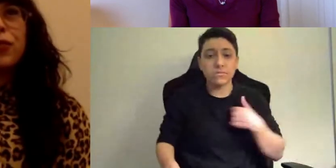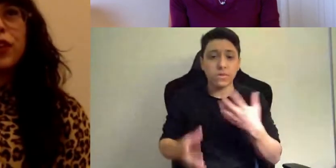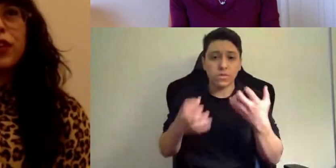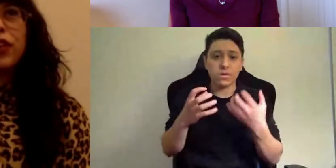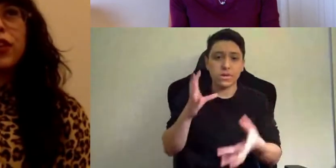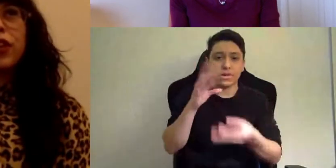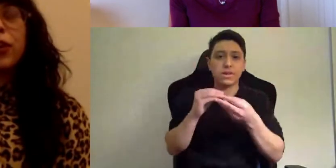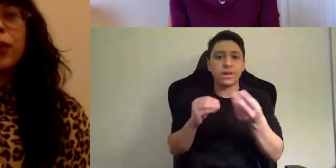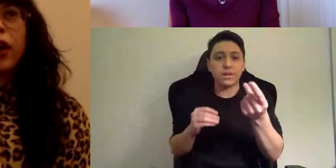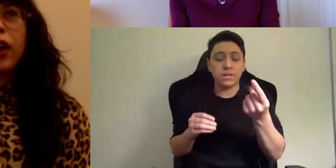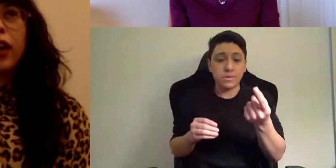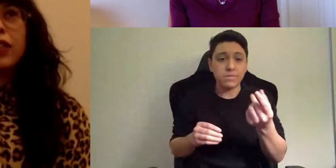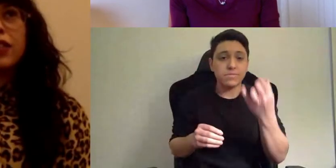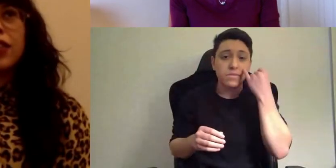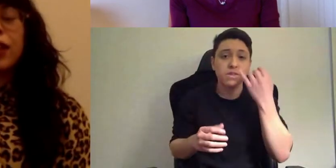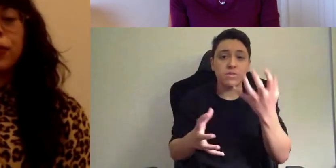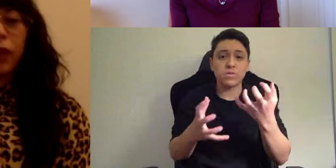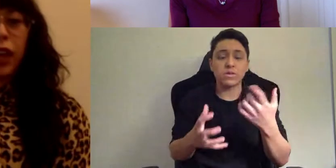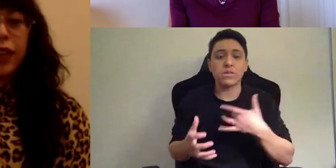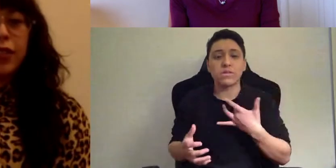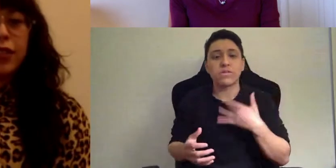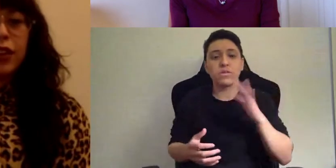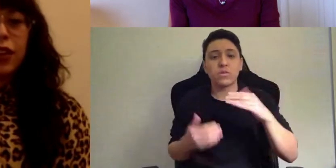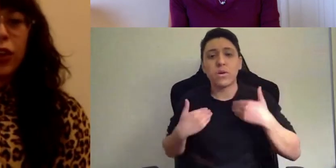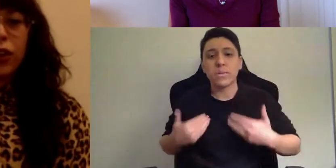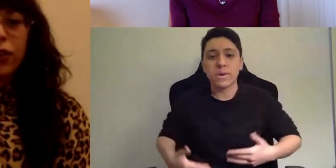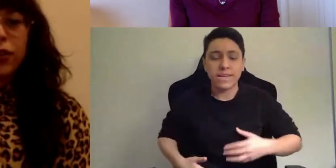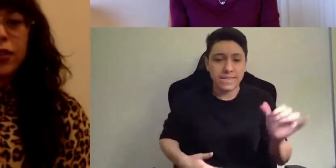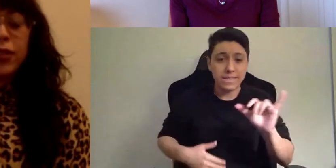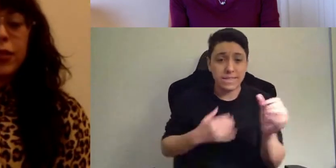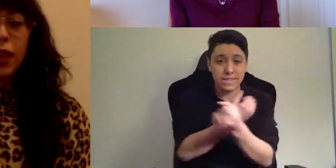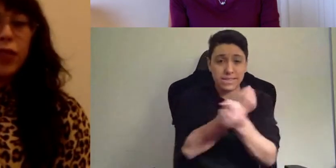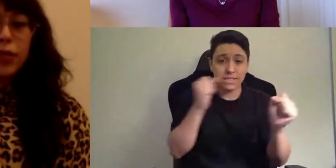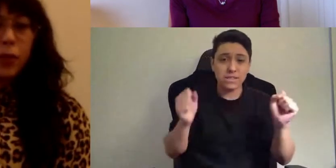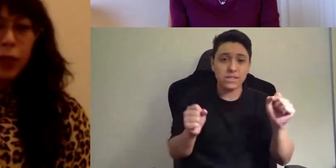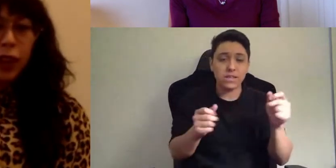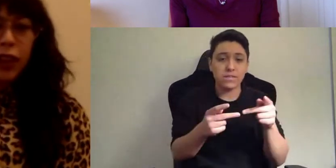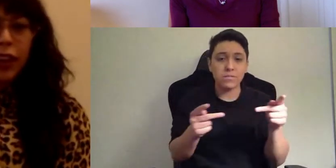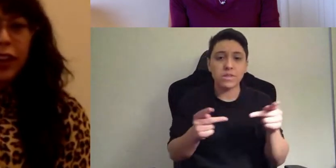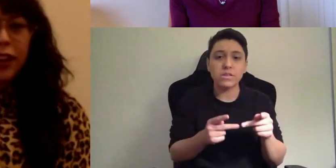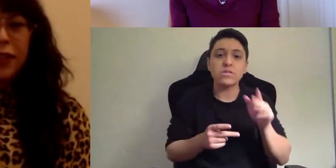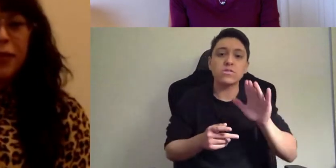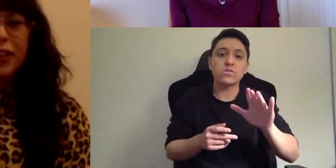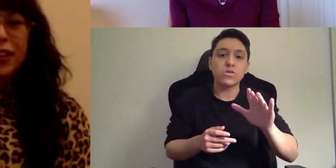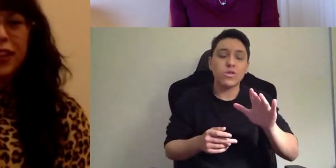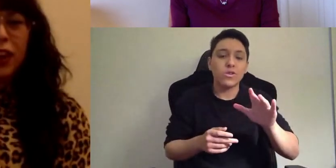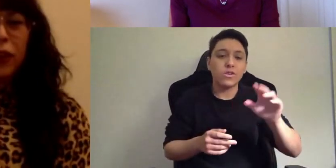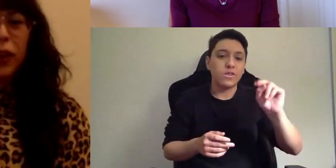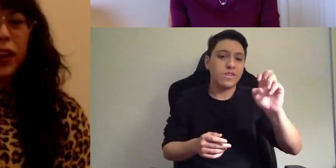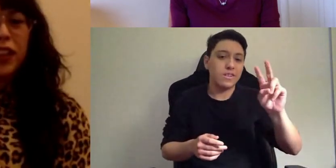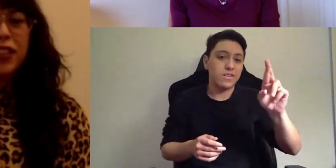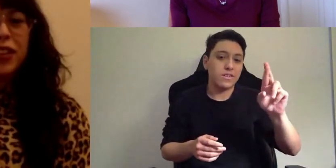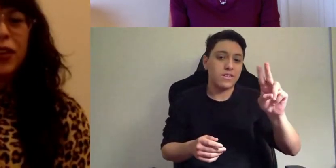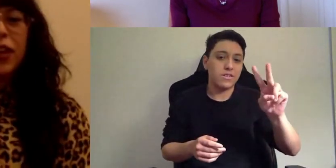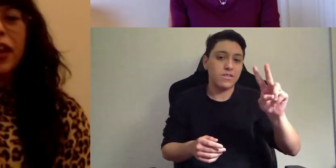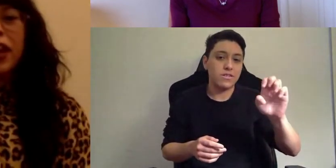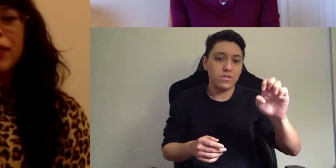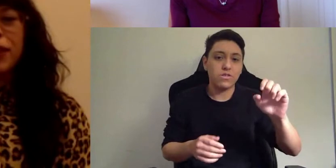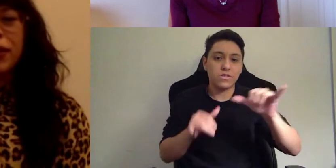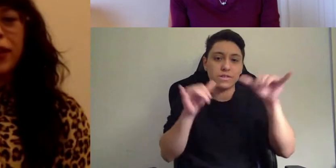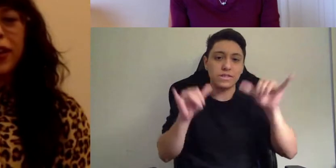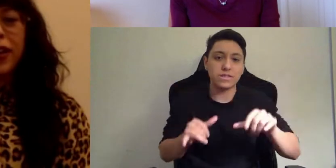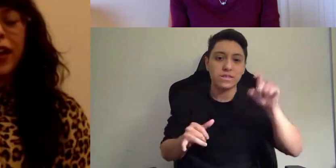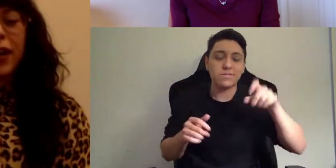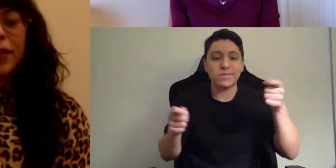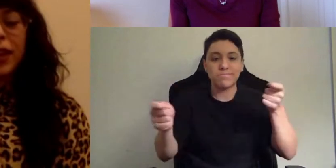order to feel your body as a safe place, your nervous system has to be regulated basically already. So